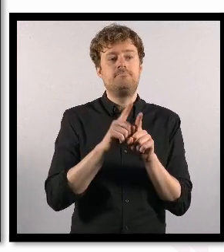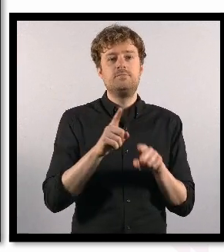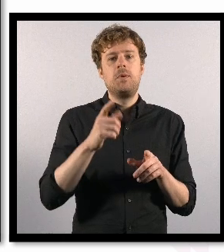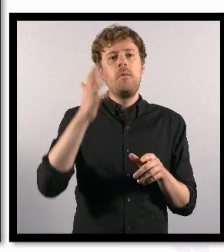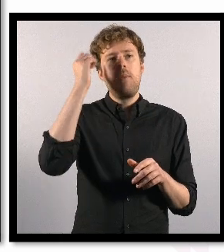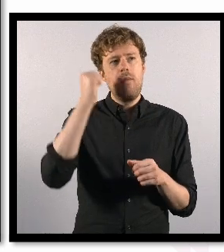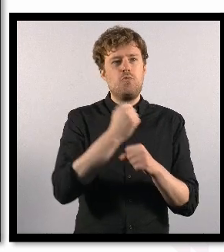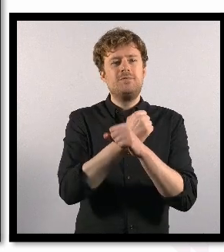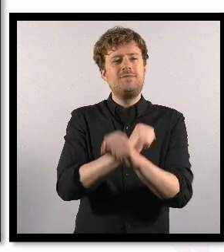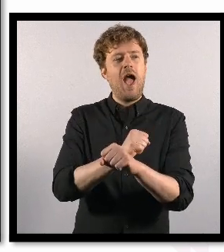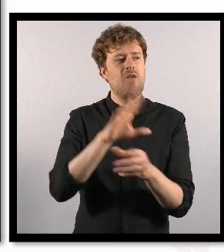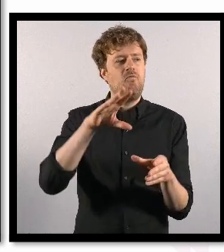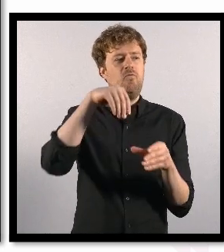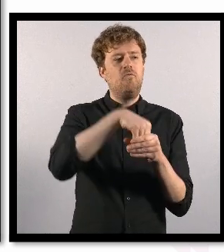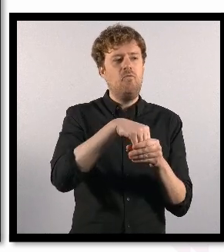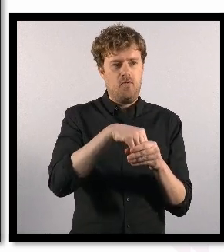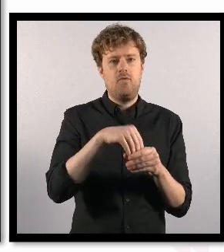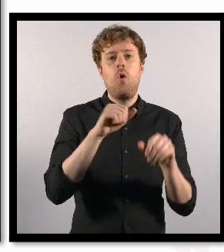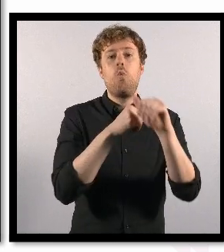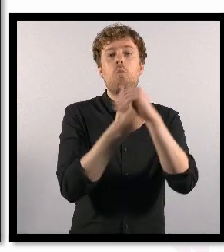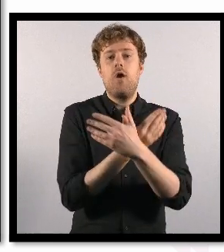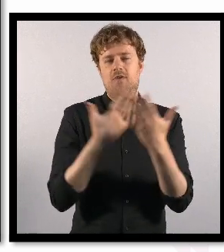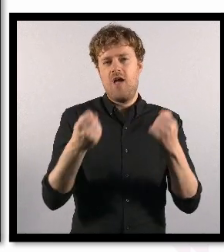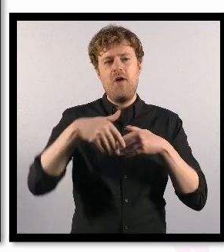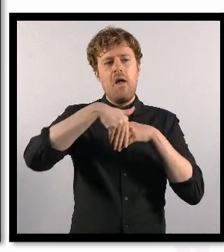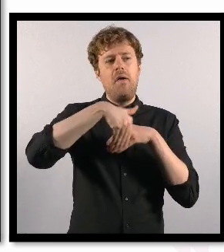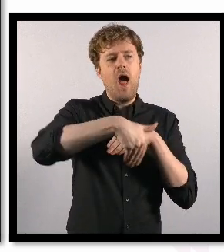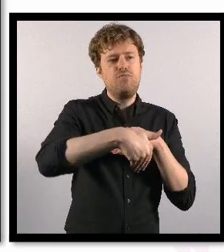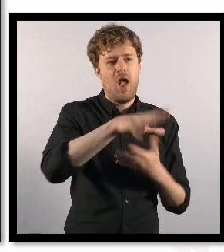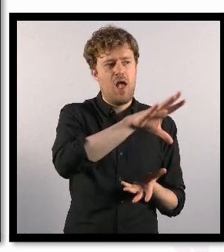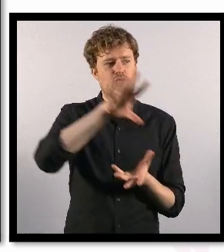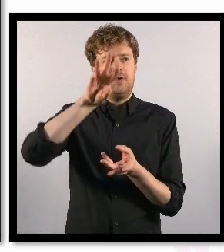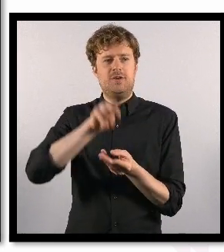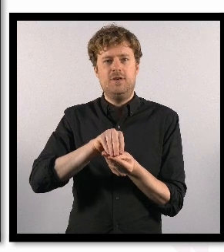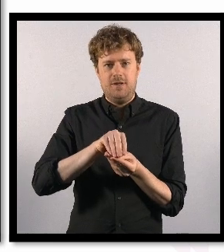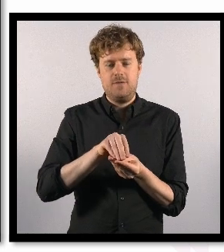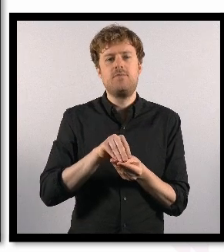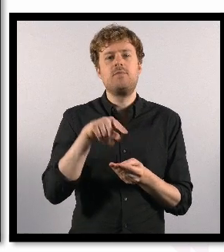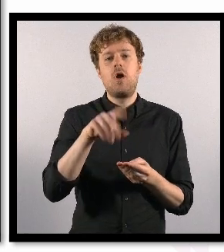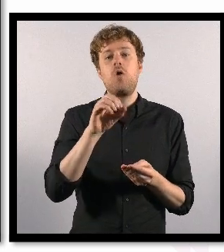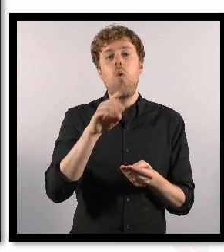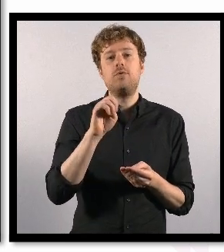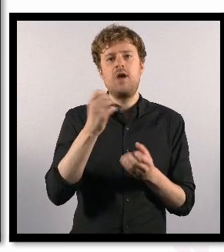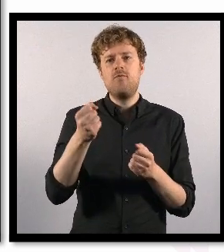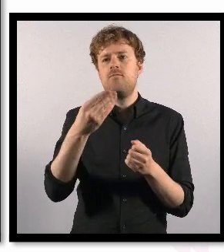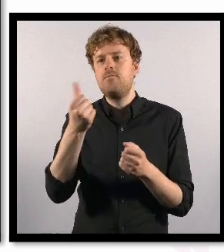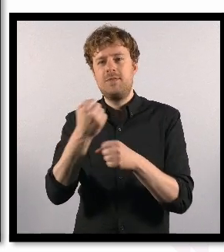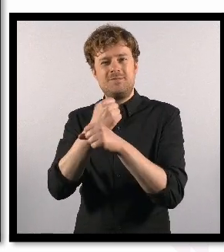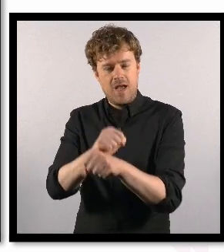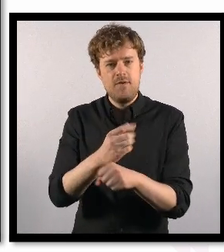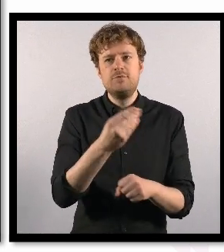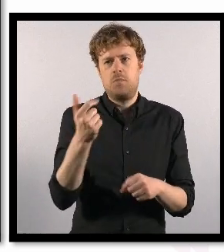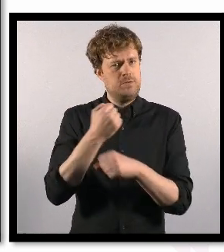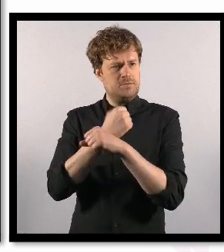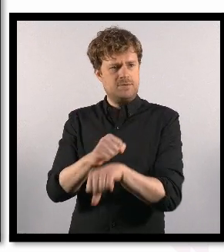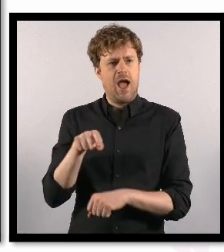we minimize the amount of unsafe code parsing untrusted data, shrinking our attack surface. The same policy was applied